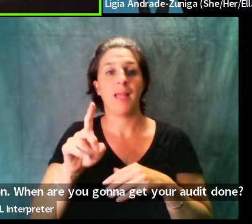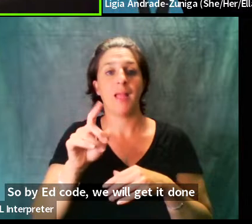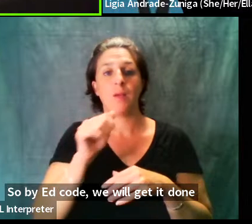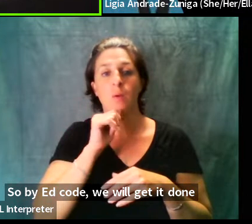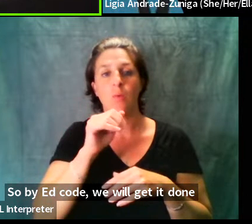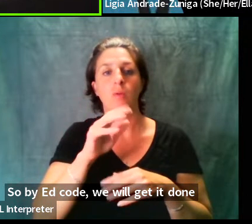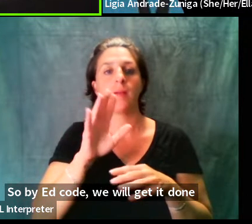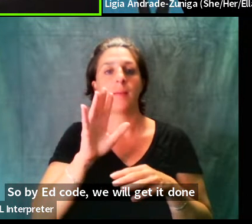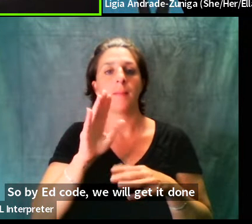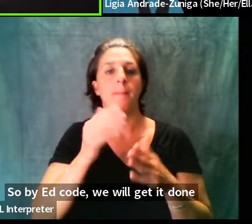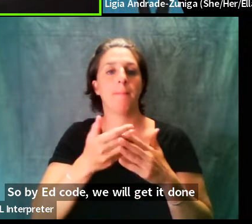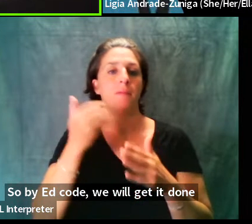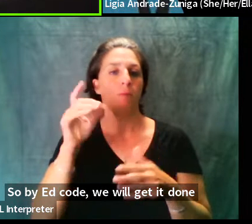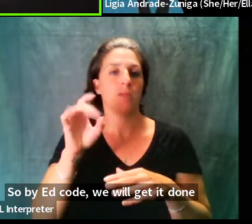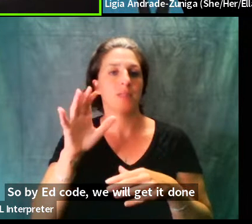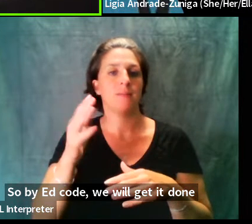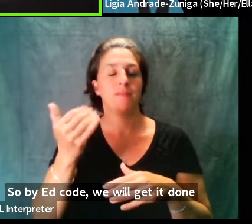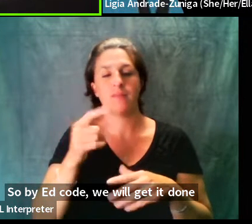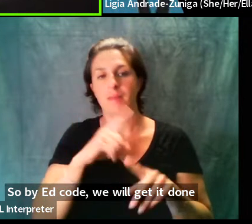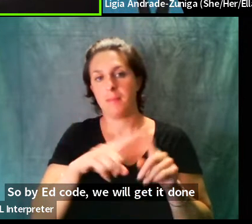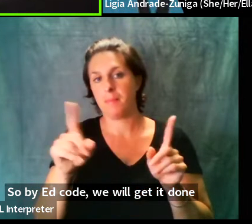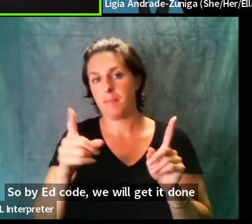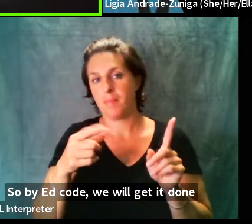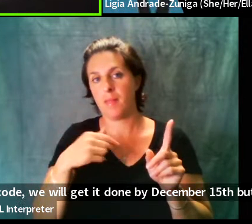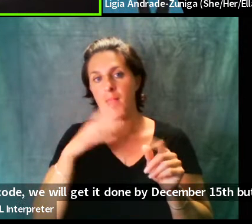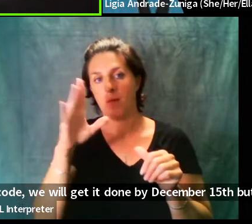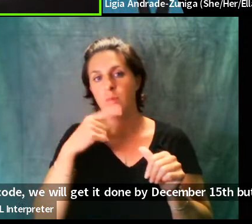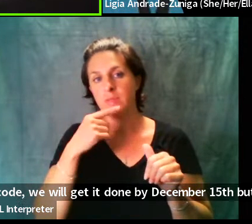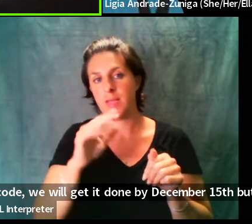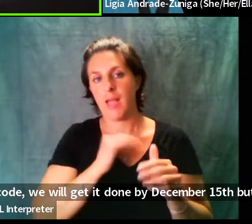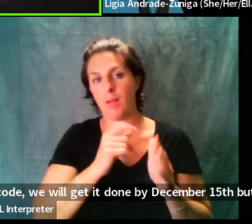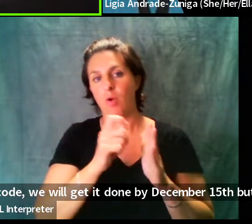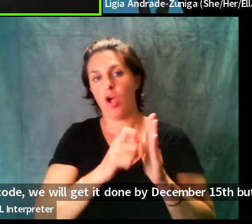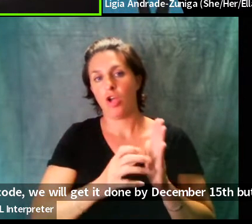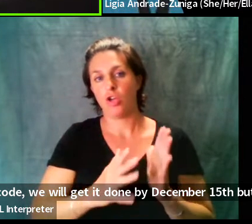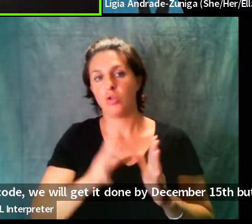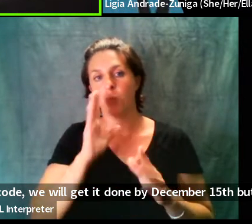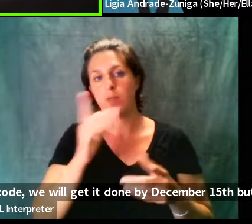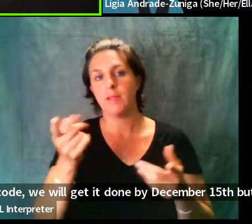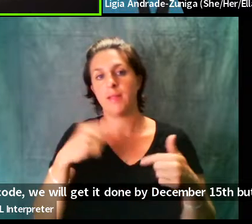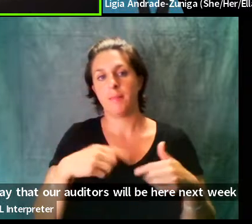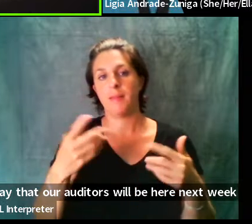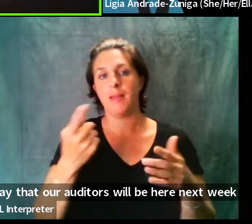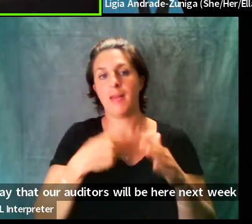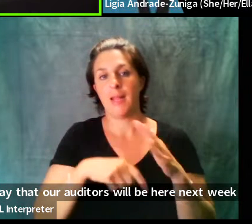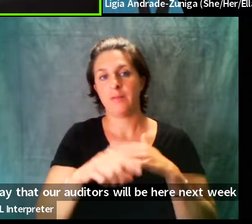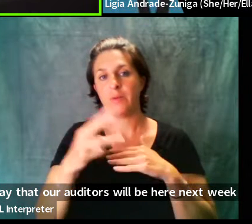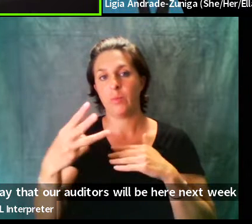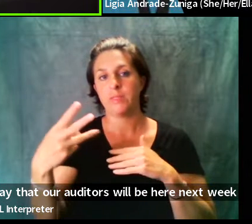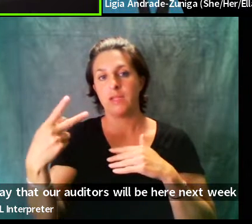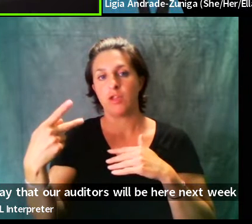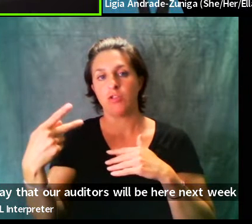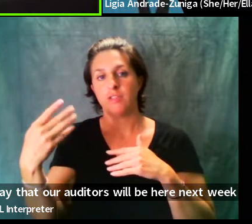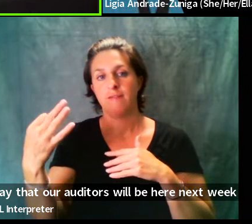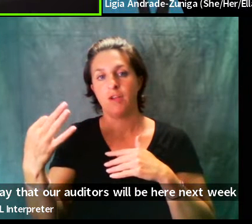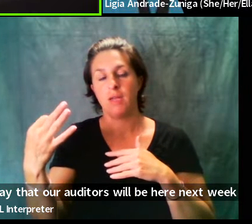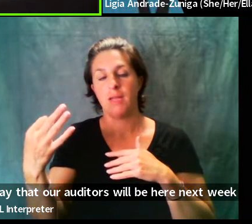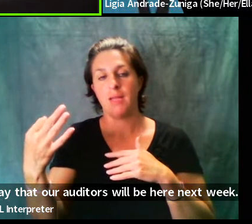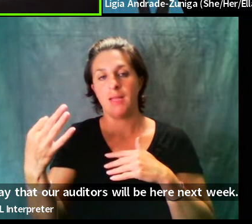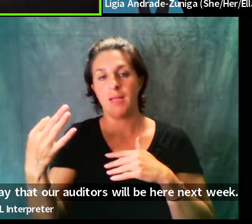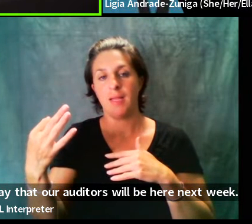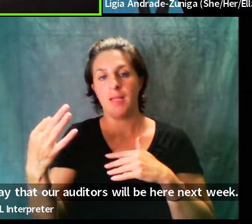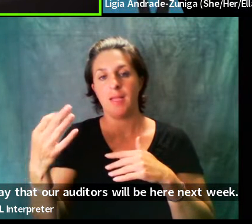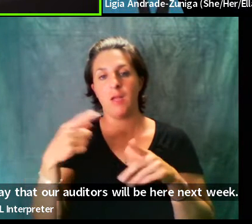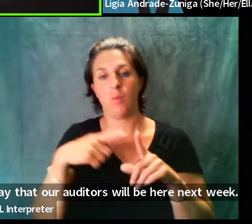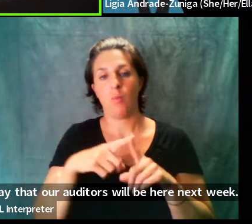December 15th. But I will say that our auditors will be here next week, Wednesday, Thursday, Friday, as we look